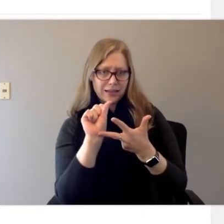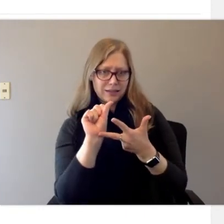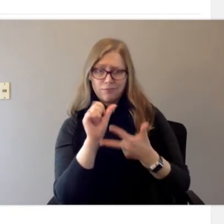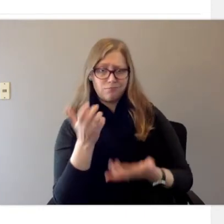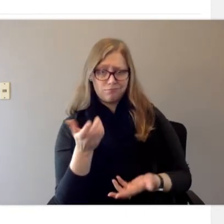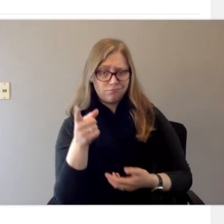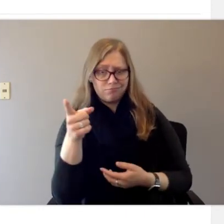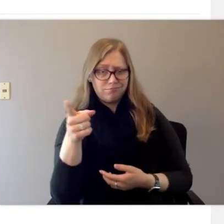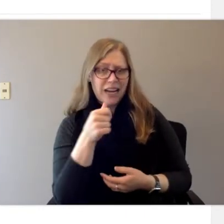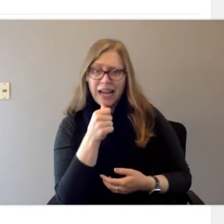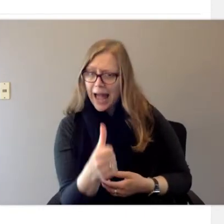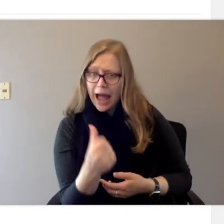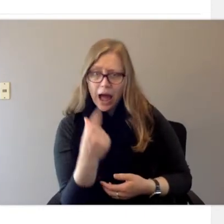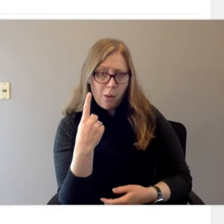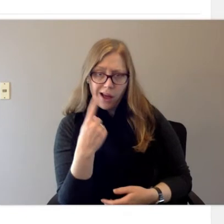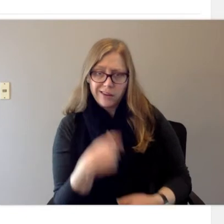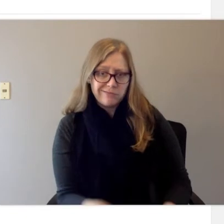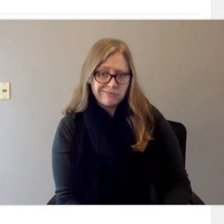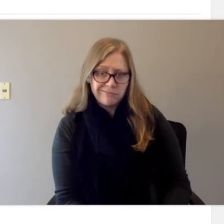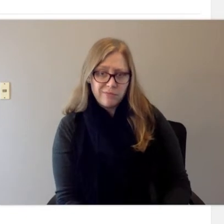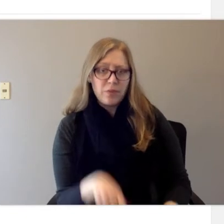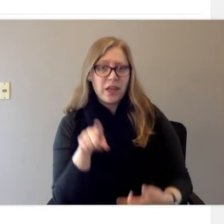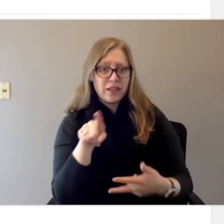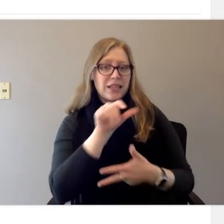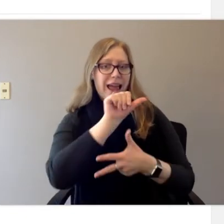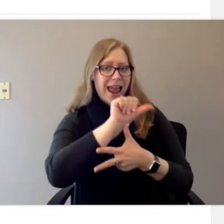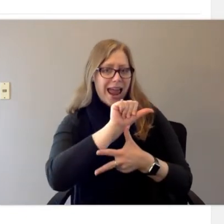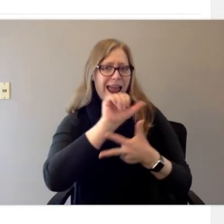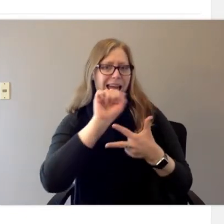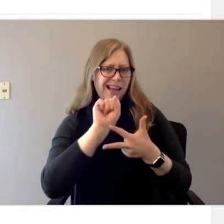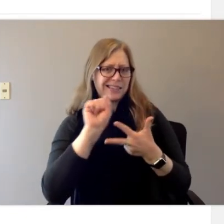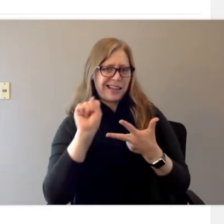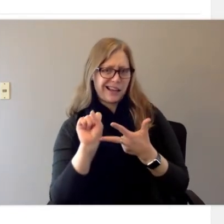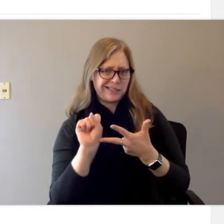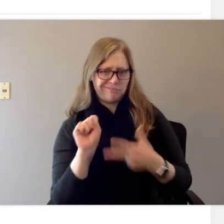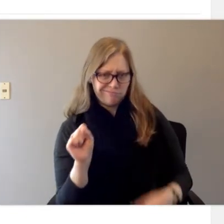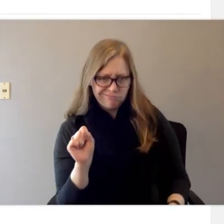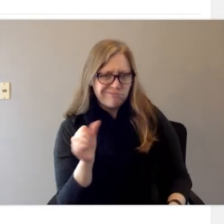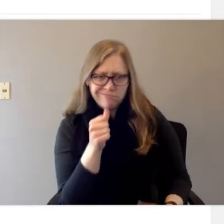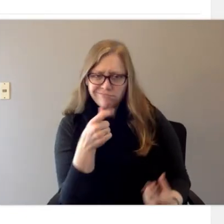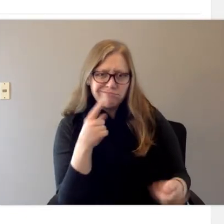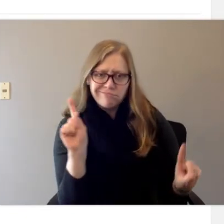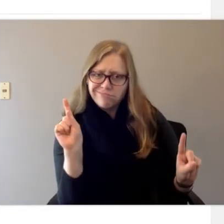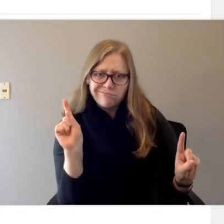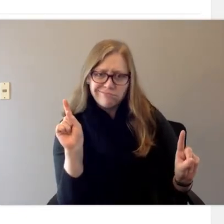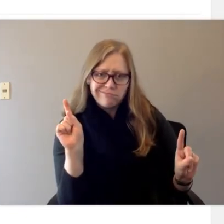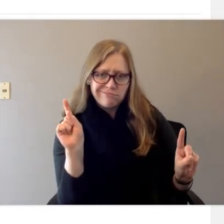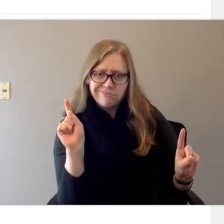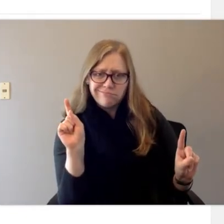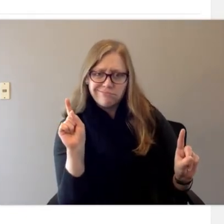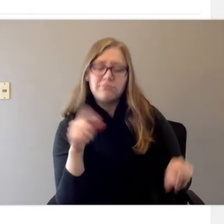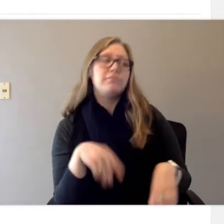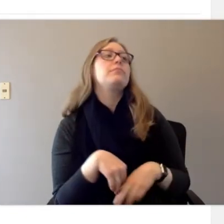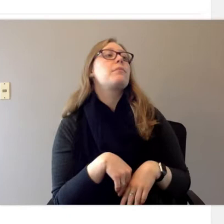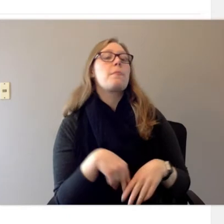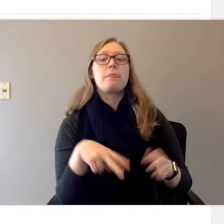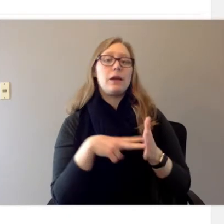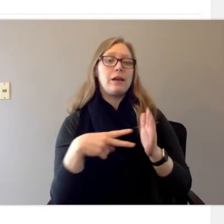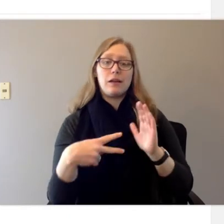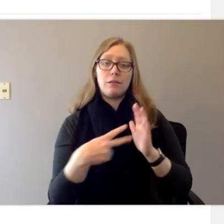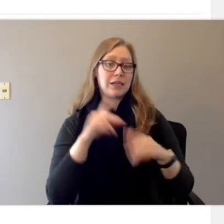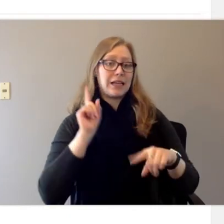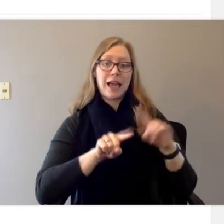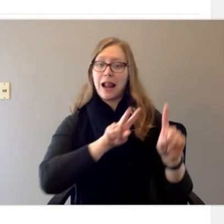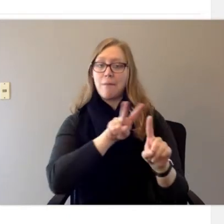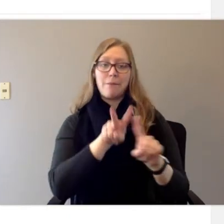so that is neither one of these relationships, side, side, side, or side, angle, side, apply.